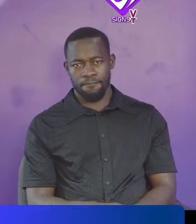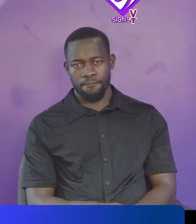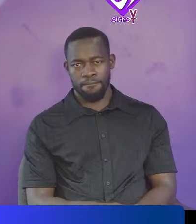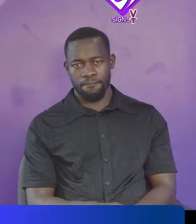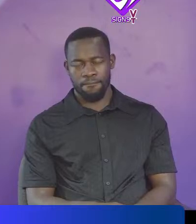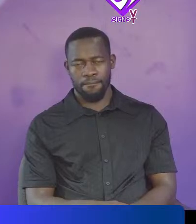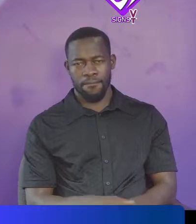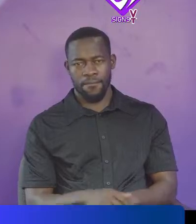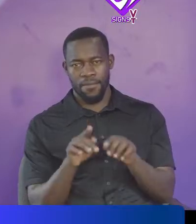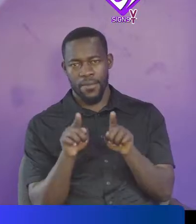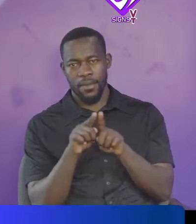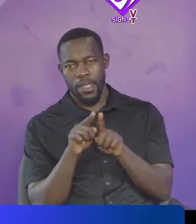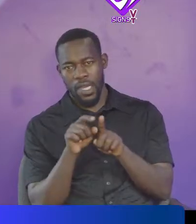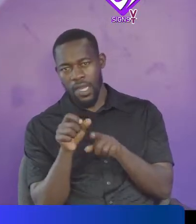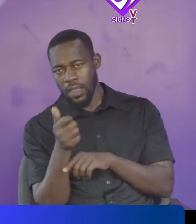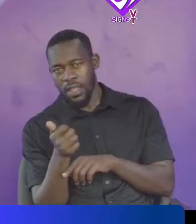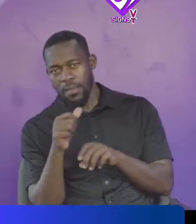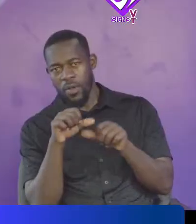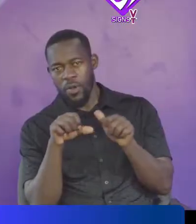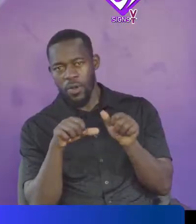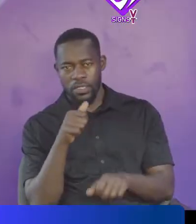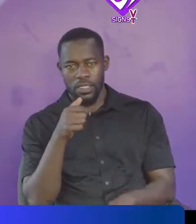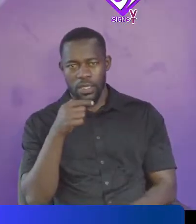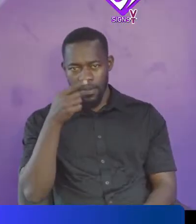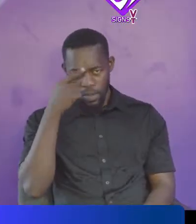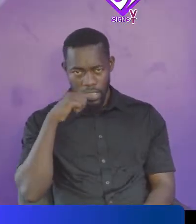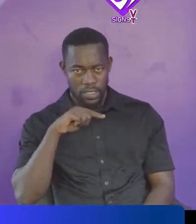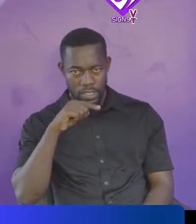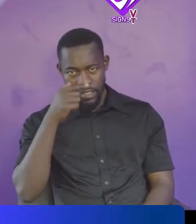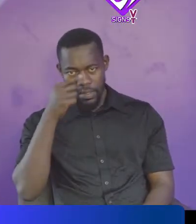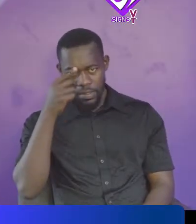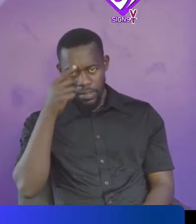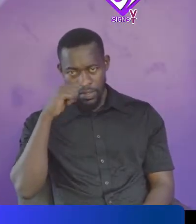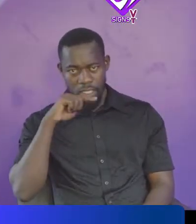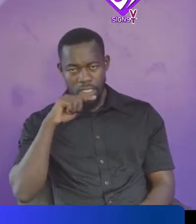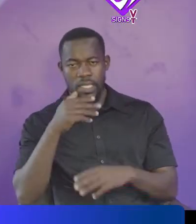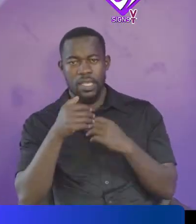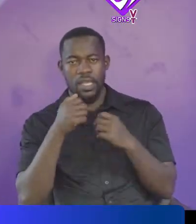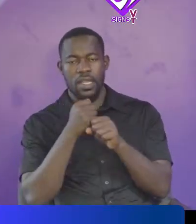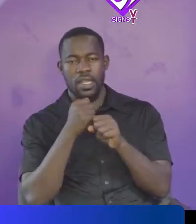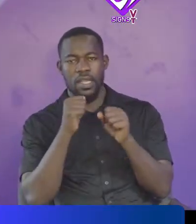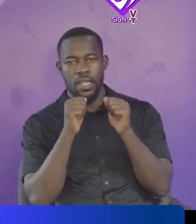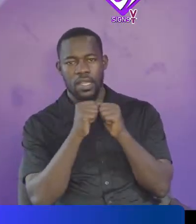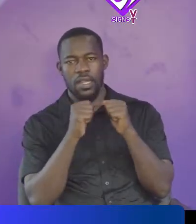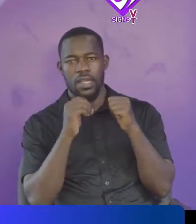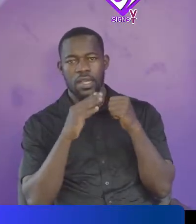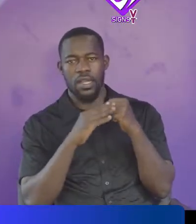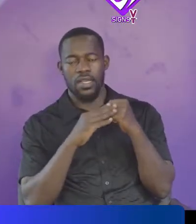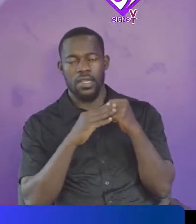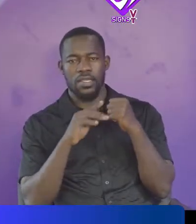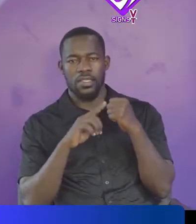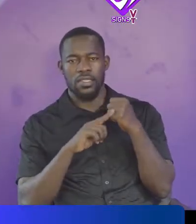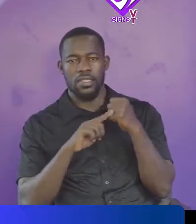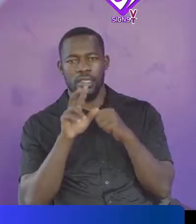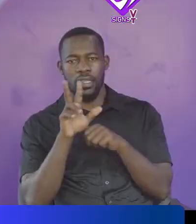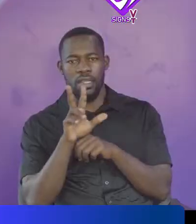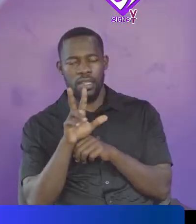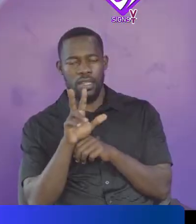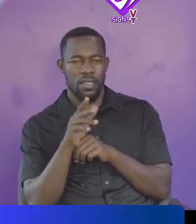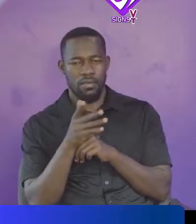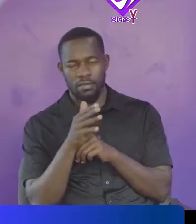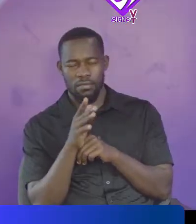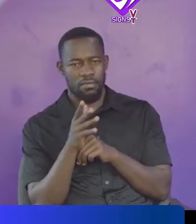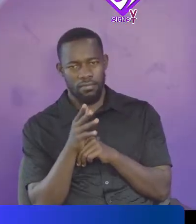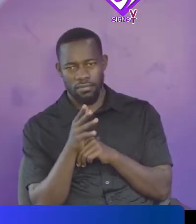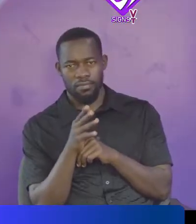policies. This file is of 1963, 50, 62. It is in the 50s and the 60s. The